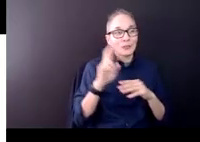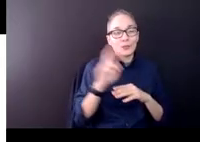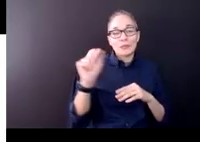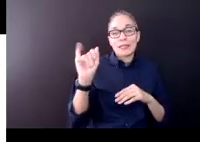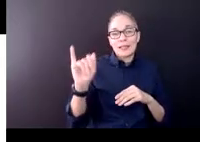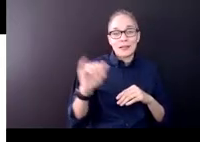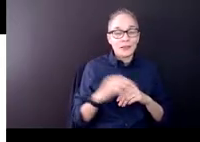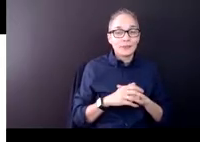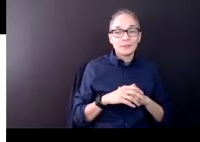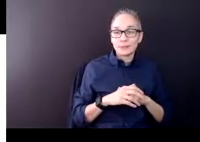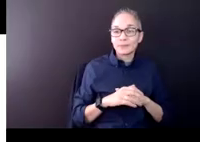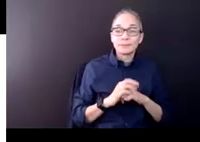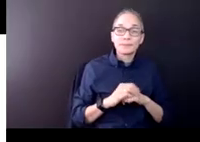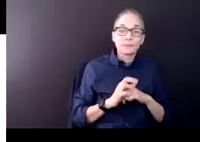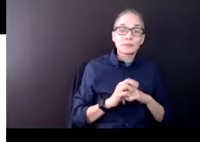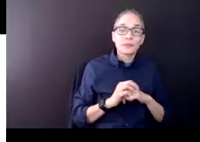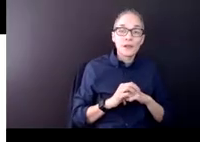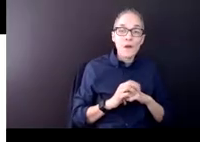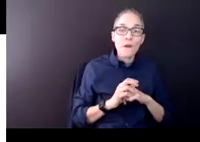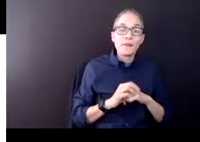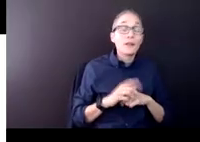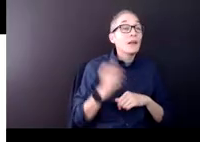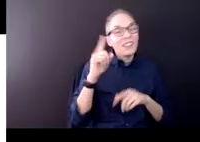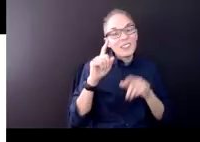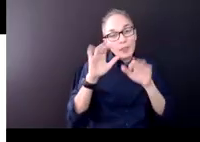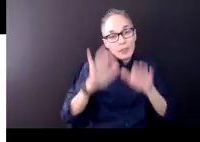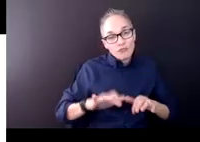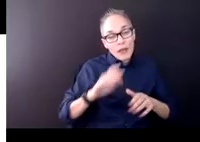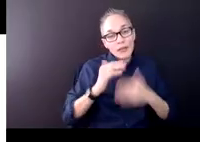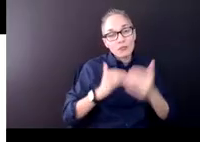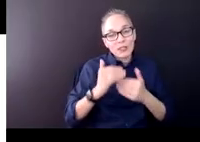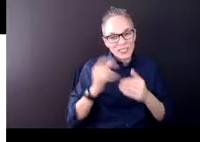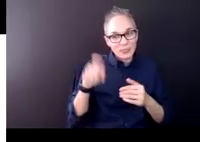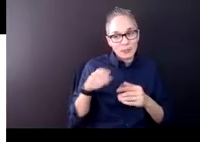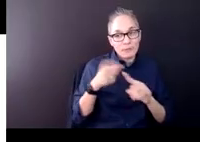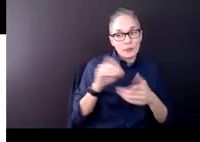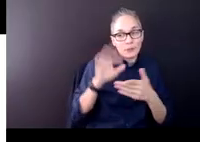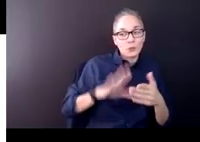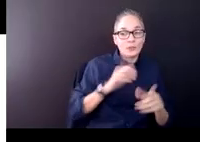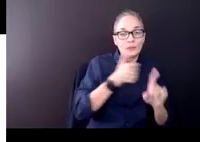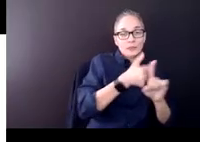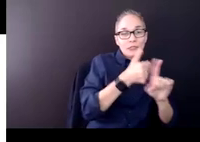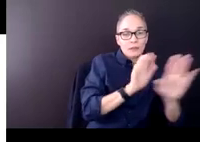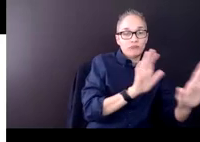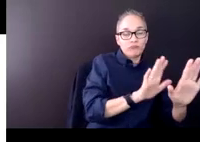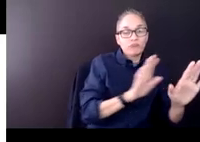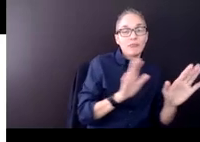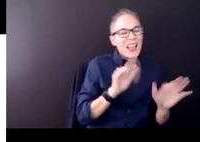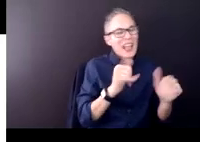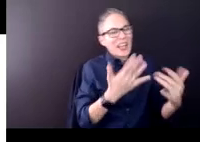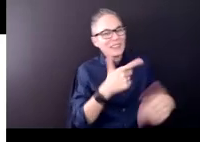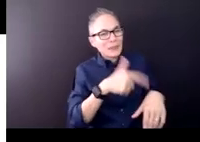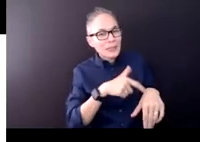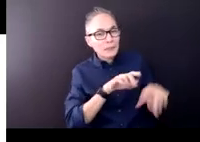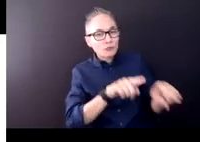The actual the writing process, all of that has to come from students. I give students time in